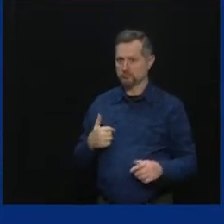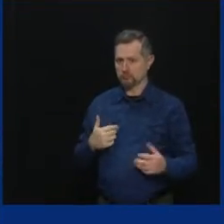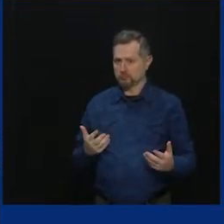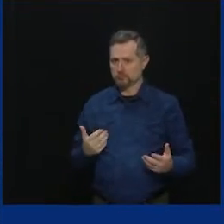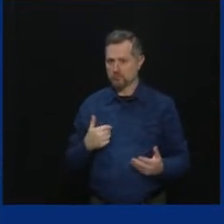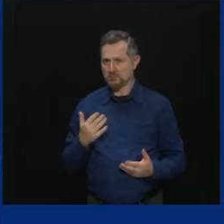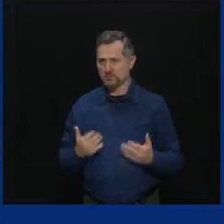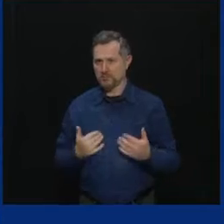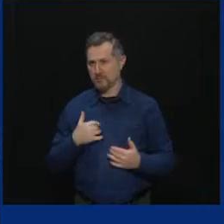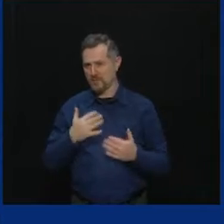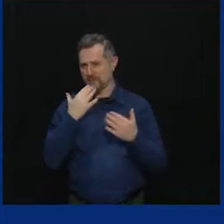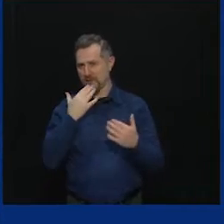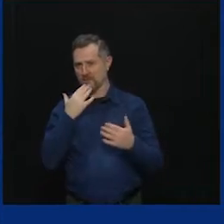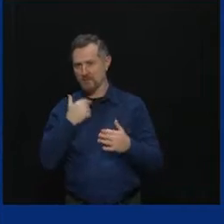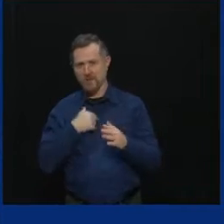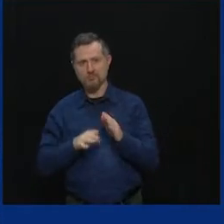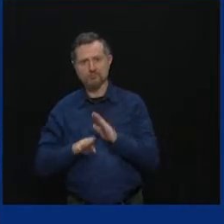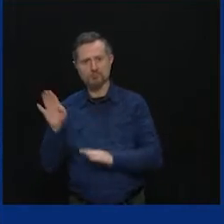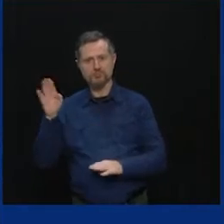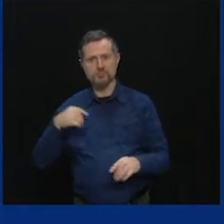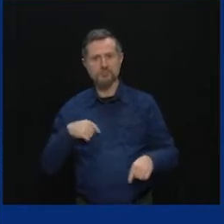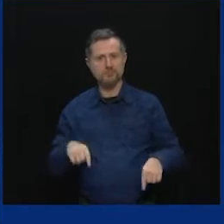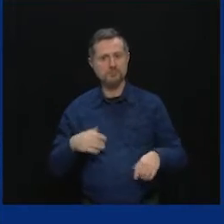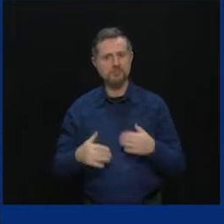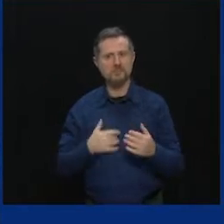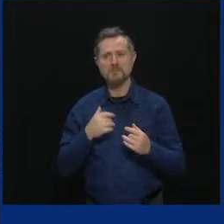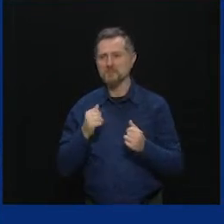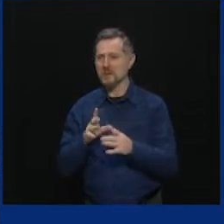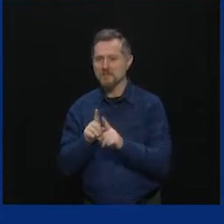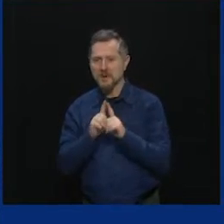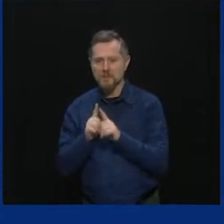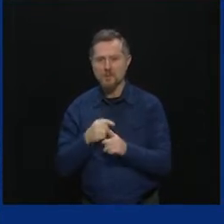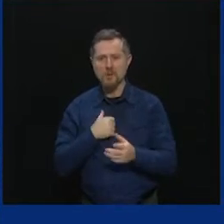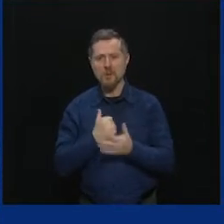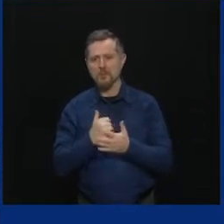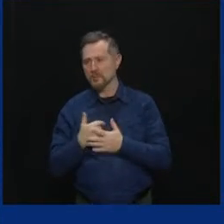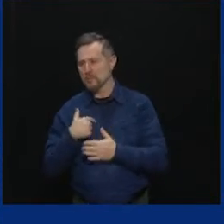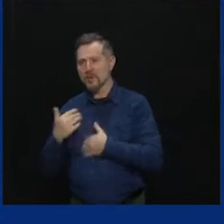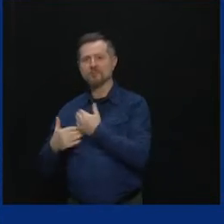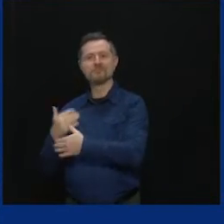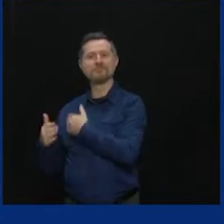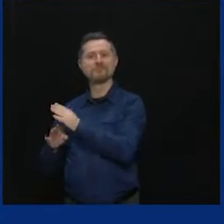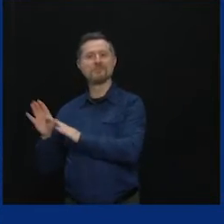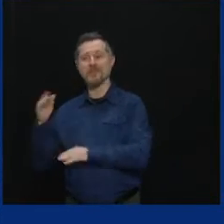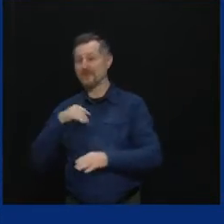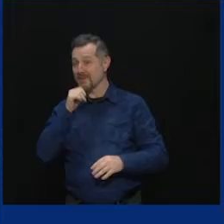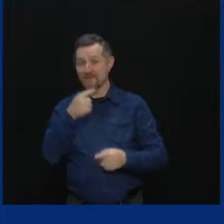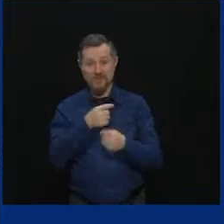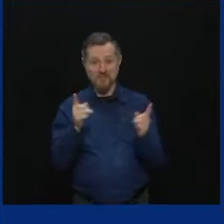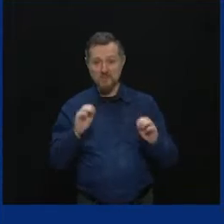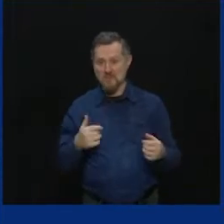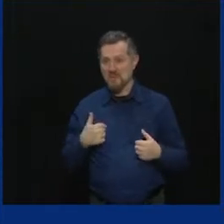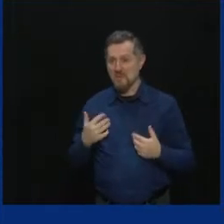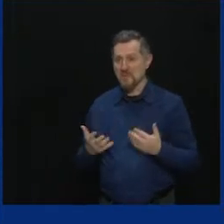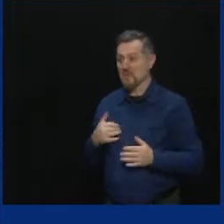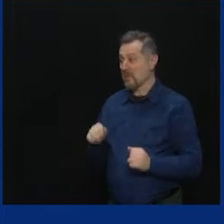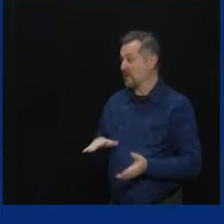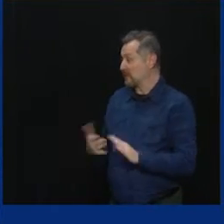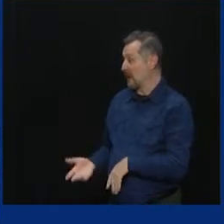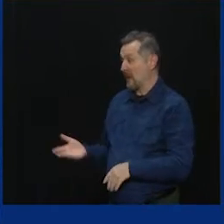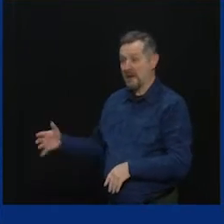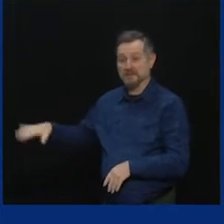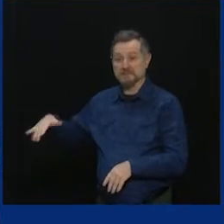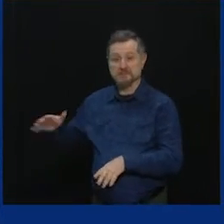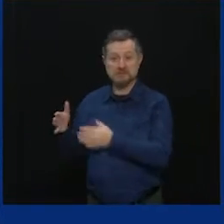as mentors in my life. I wouldn't be standing here. I would be dead right now, and many of my friends are. So I'm blessed and